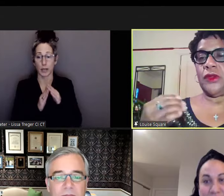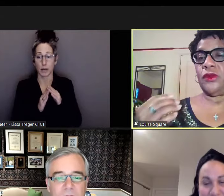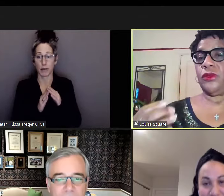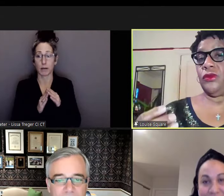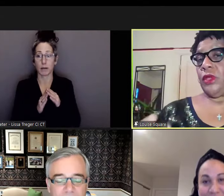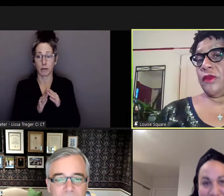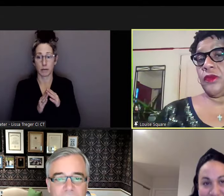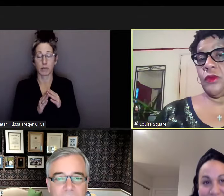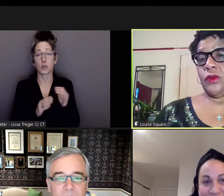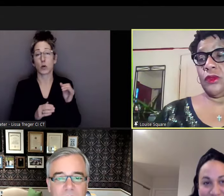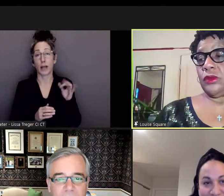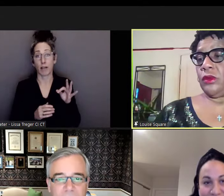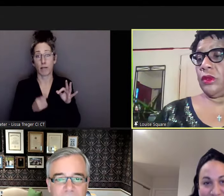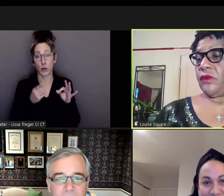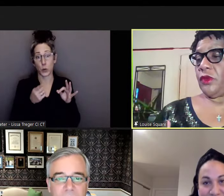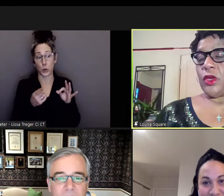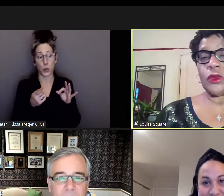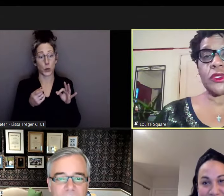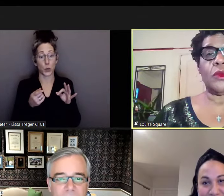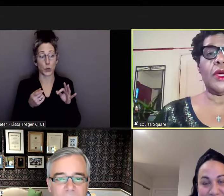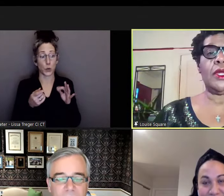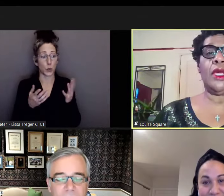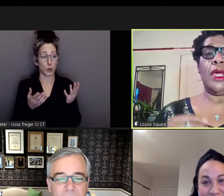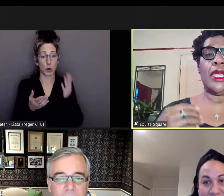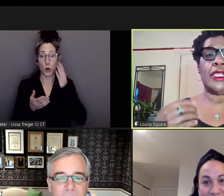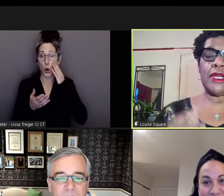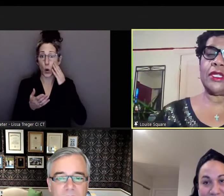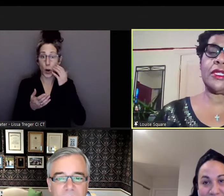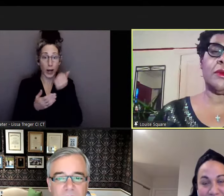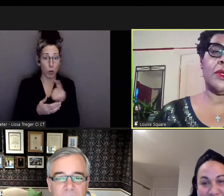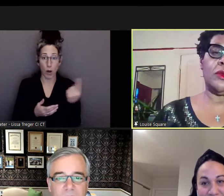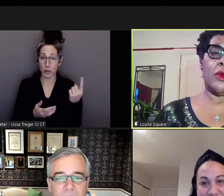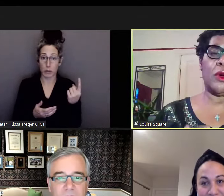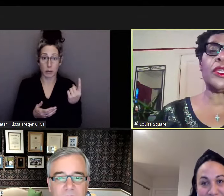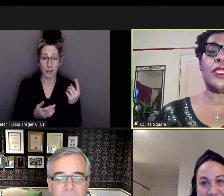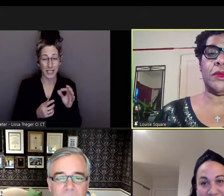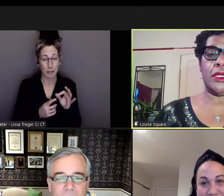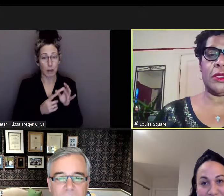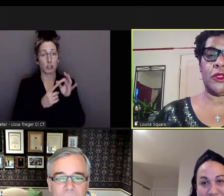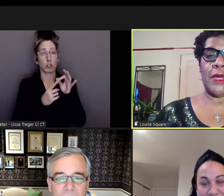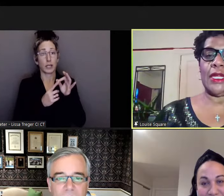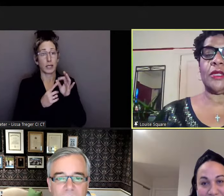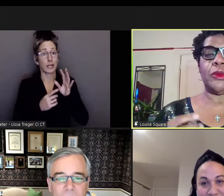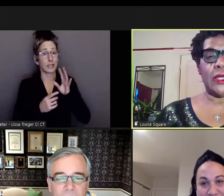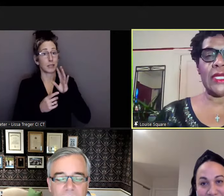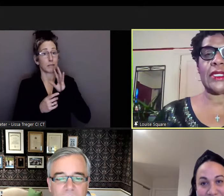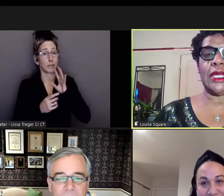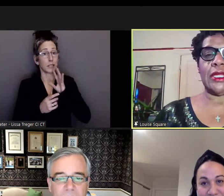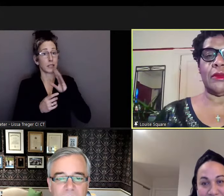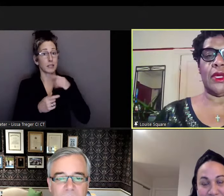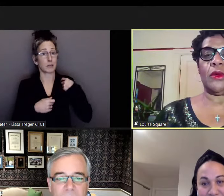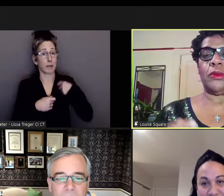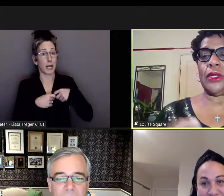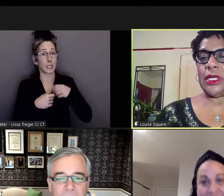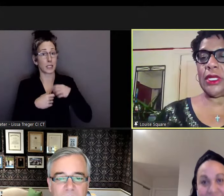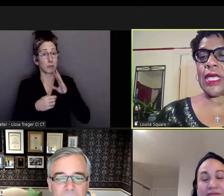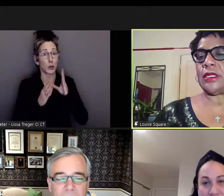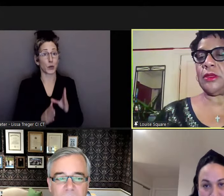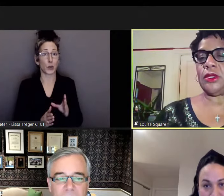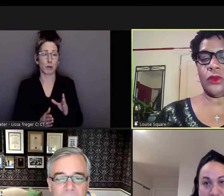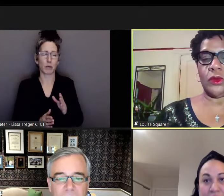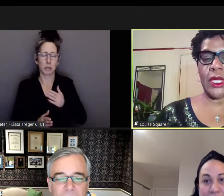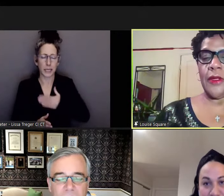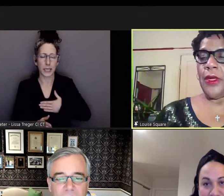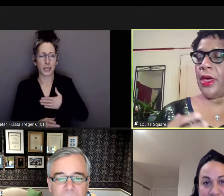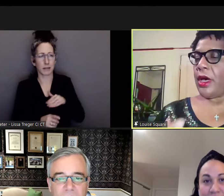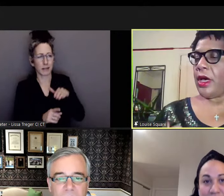please, if you know someone, especially someone who only speaks Spanish, please let them know. Please